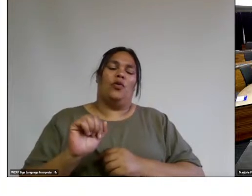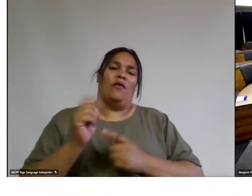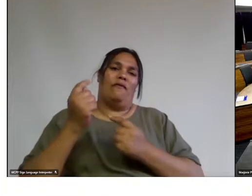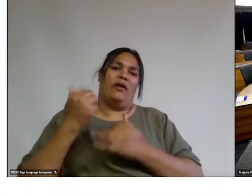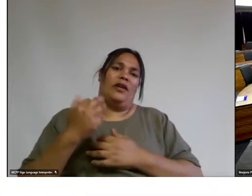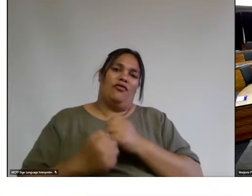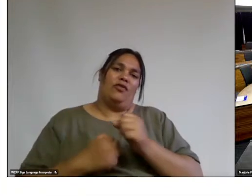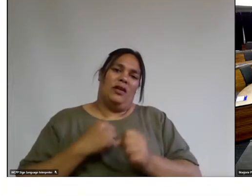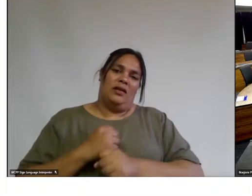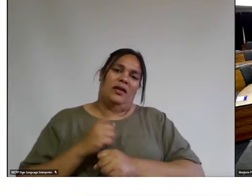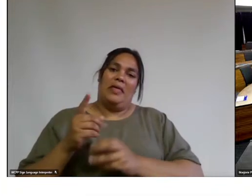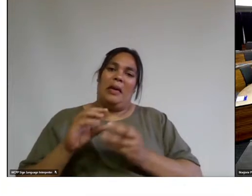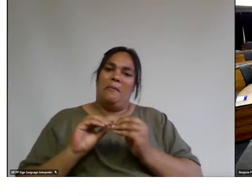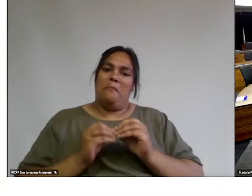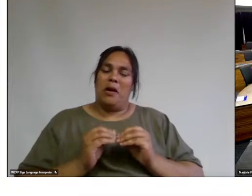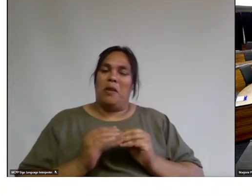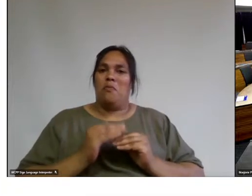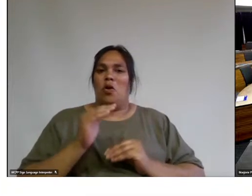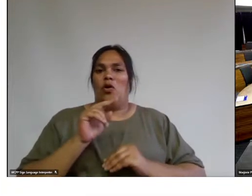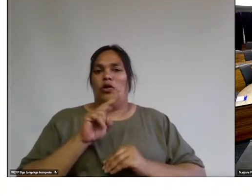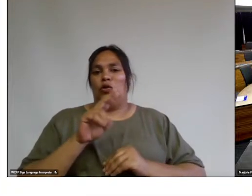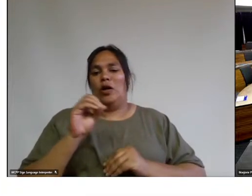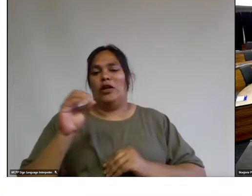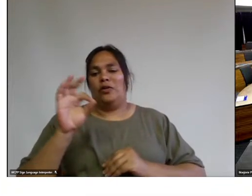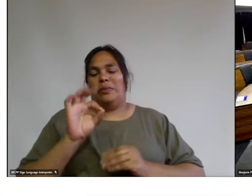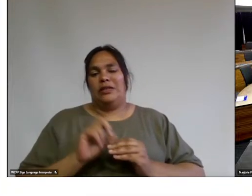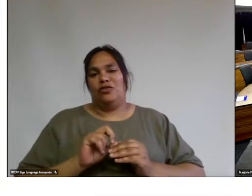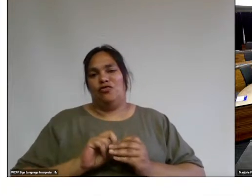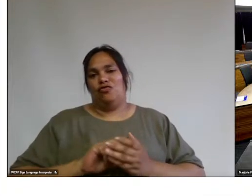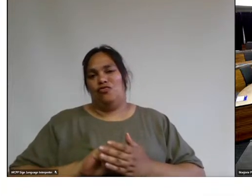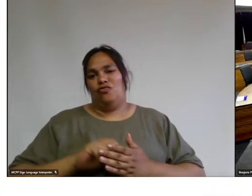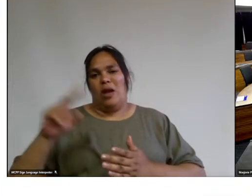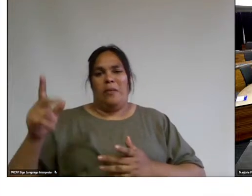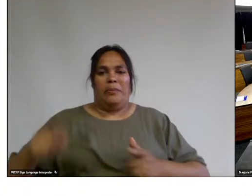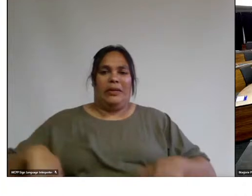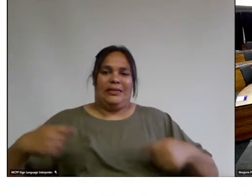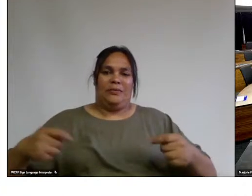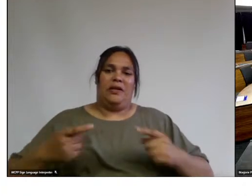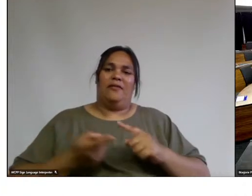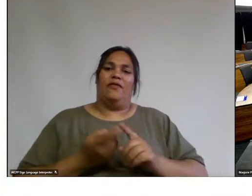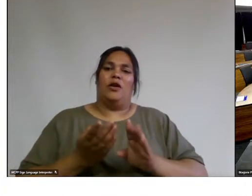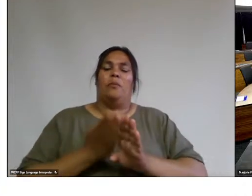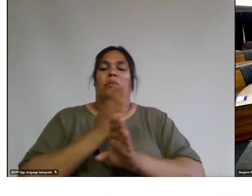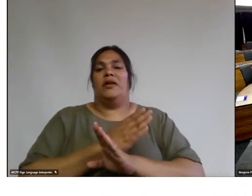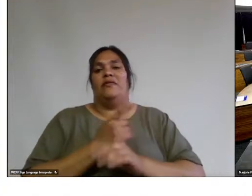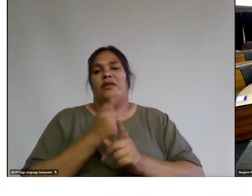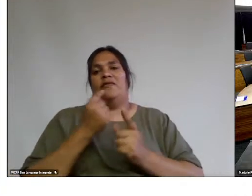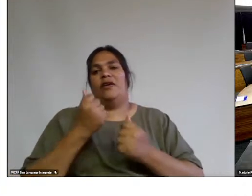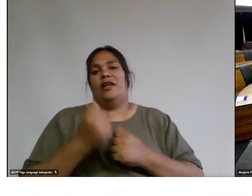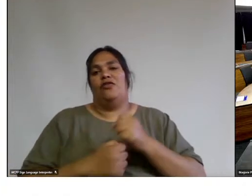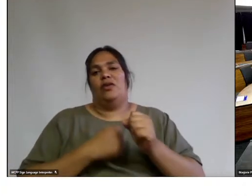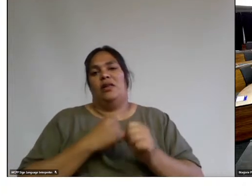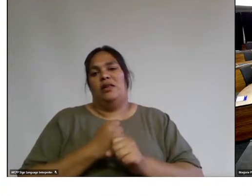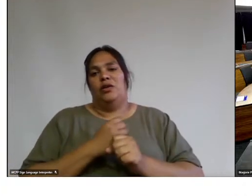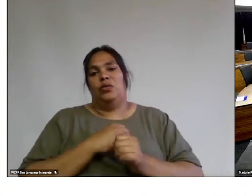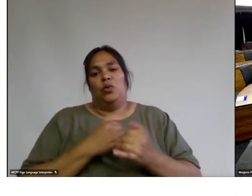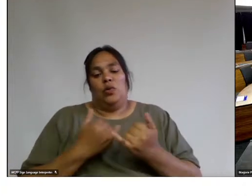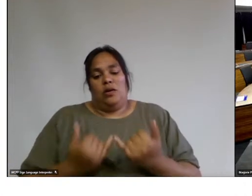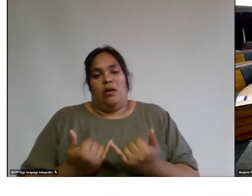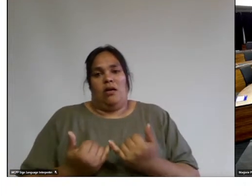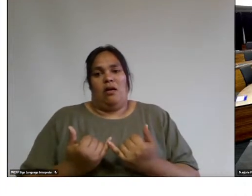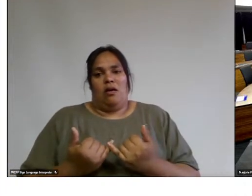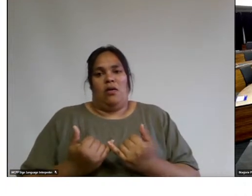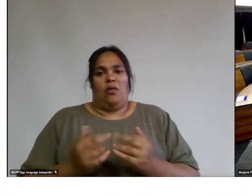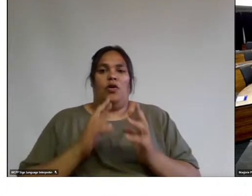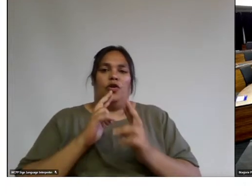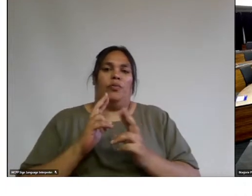year that have made more than 200% jump in spending from the previous financial year to the current